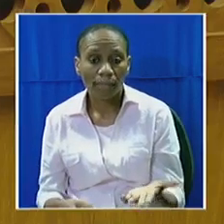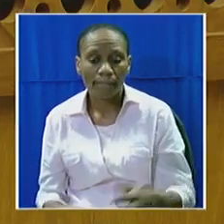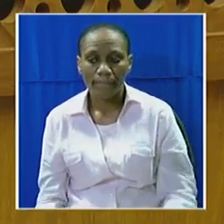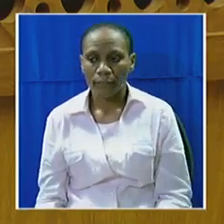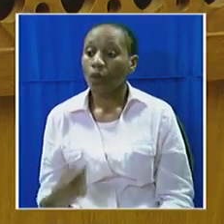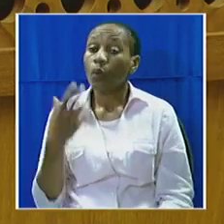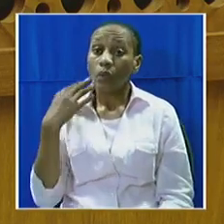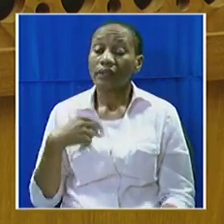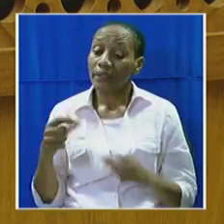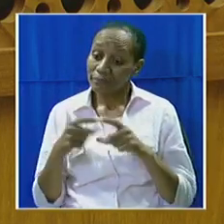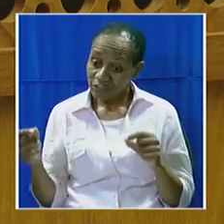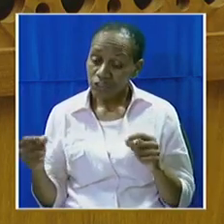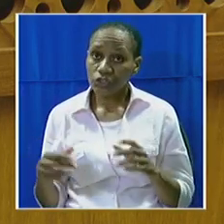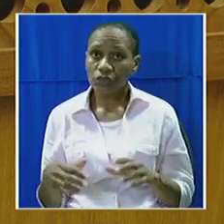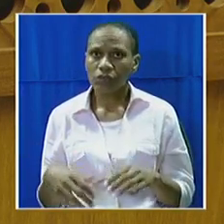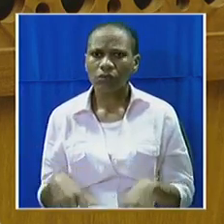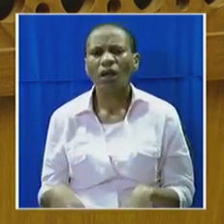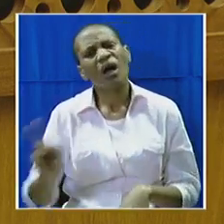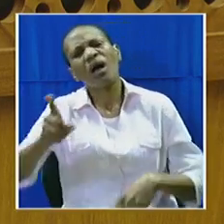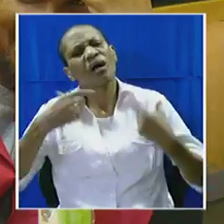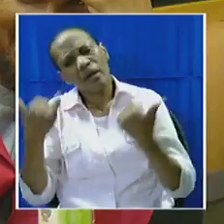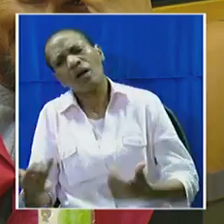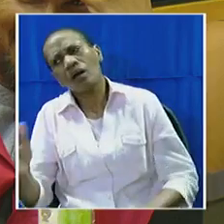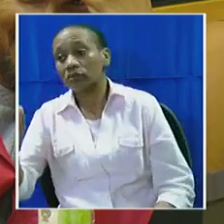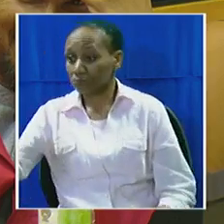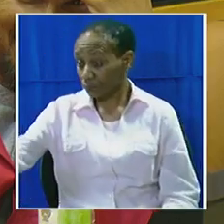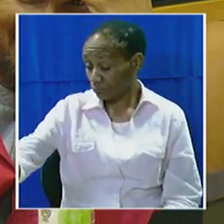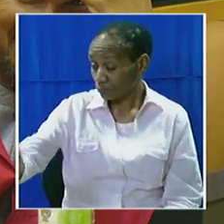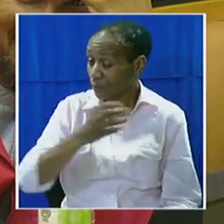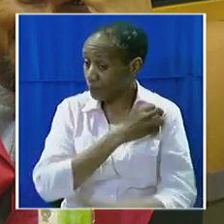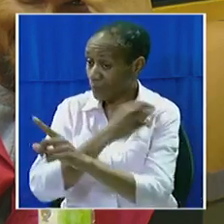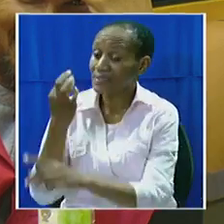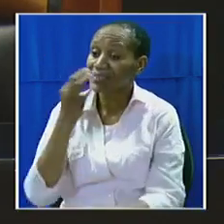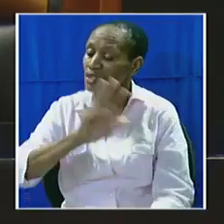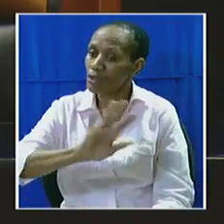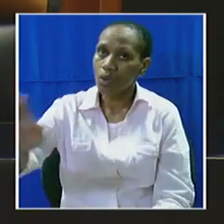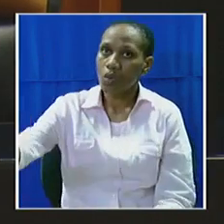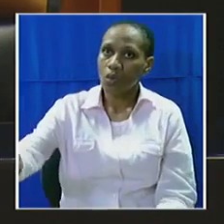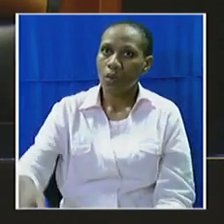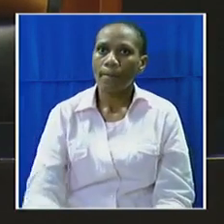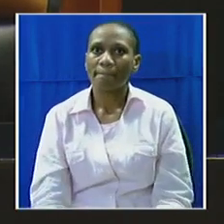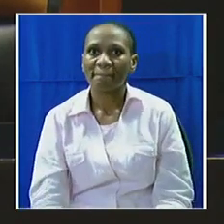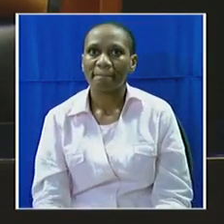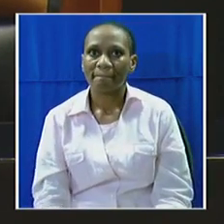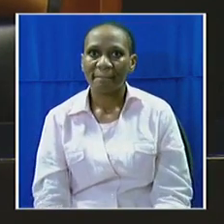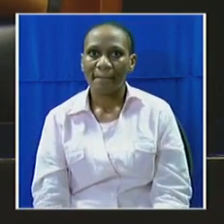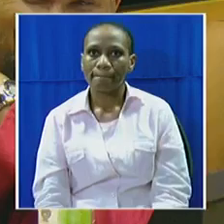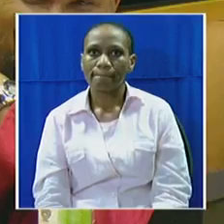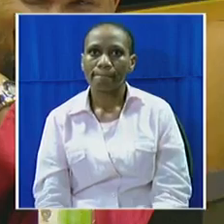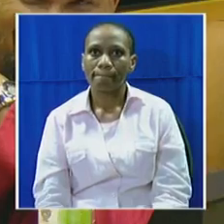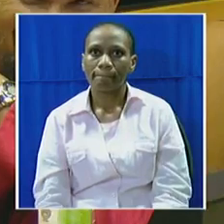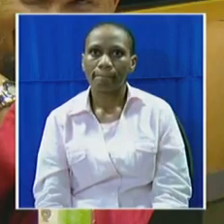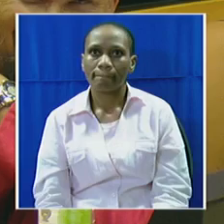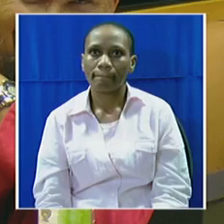When I'm done with my presentation. No, now. No, Honourable Member, the Minister has indicated... When are the South Africans who are coming?